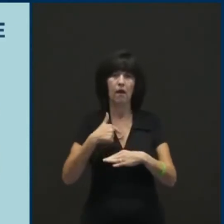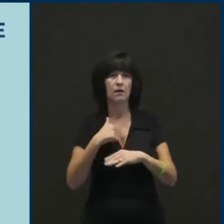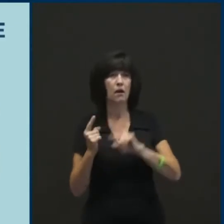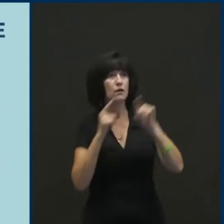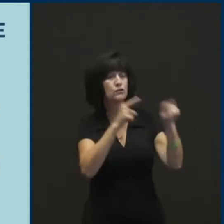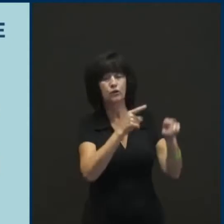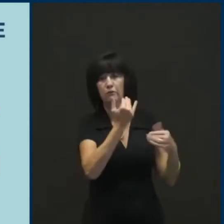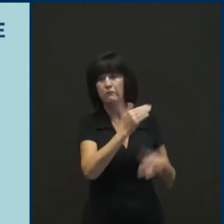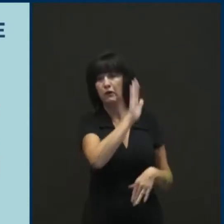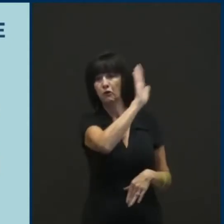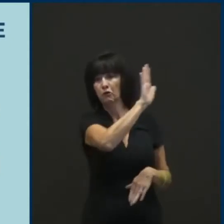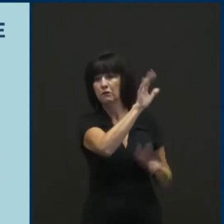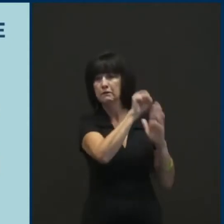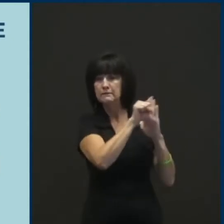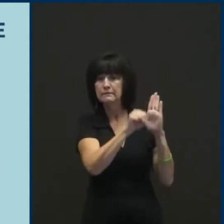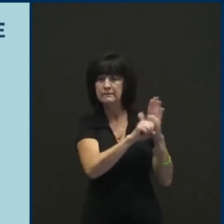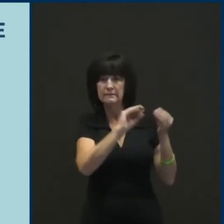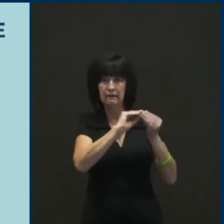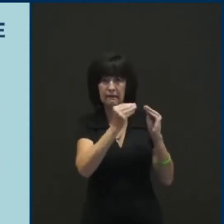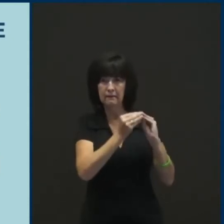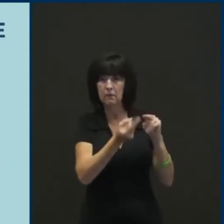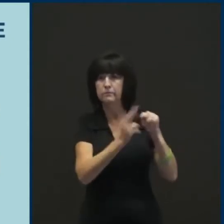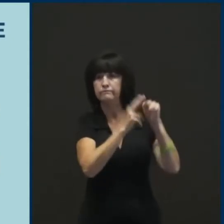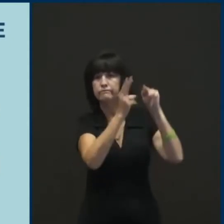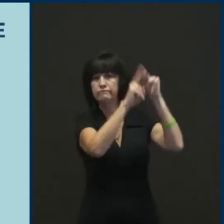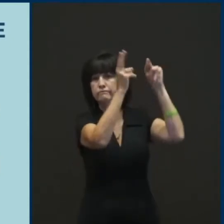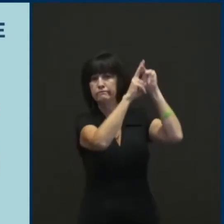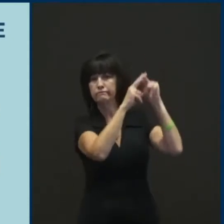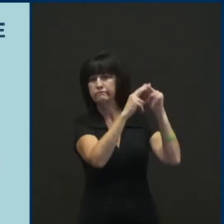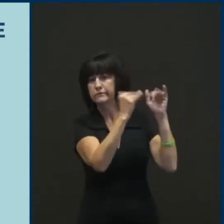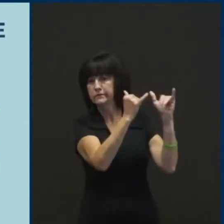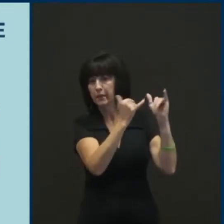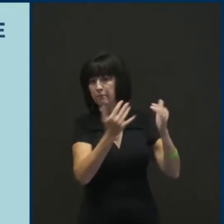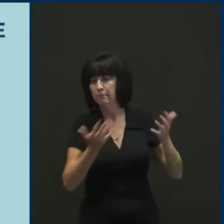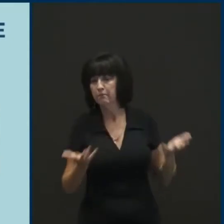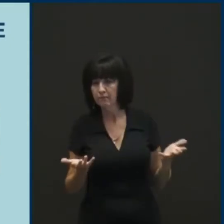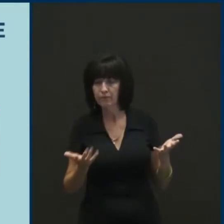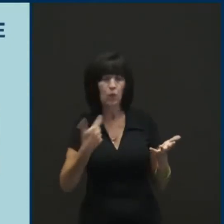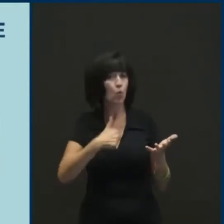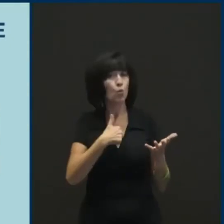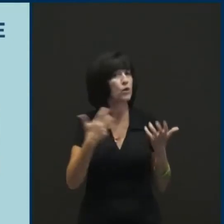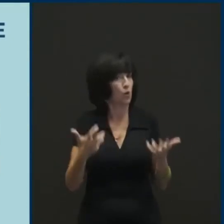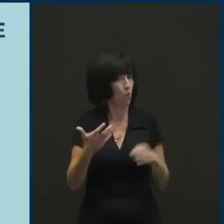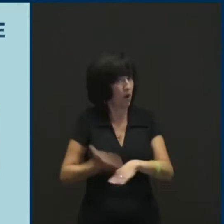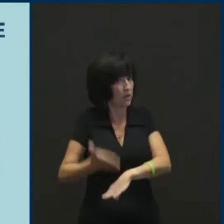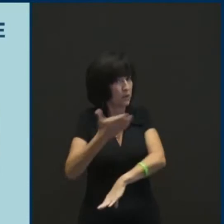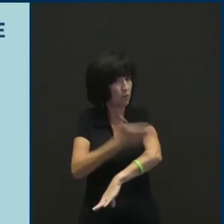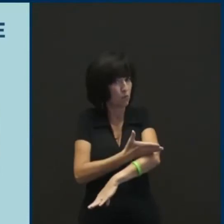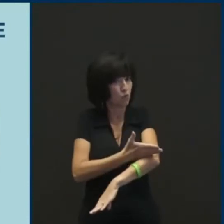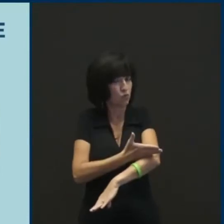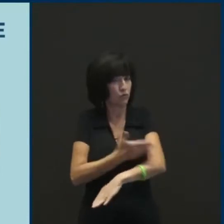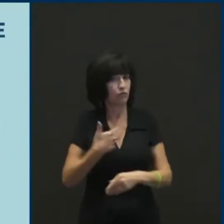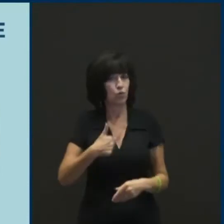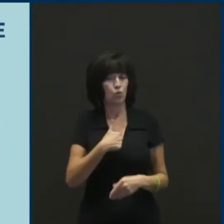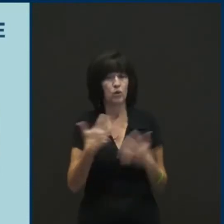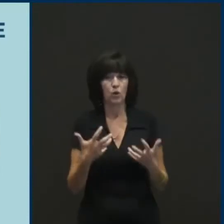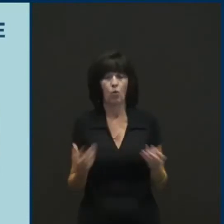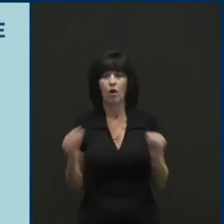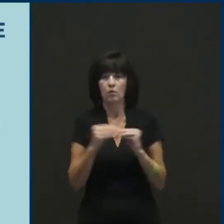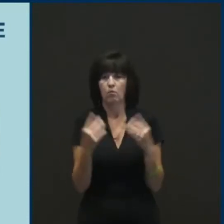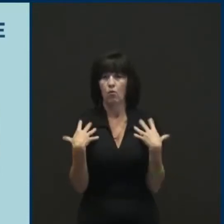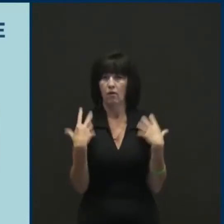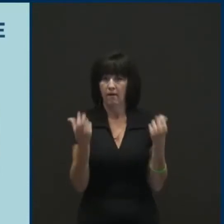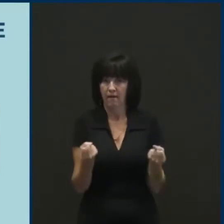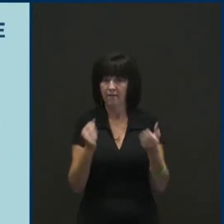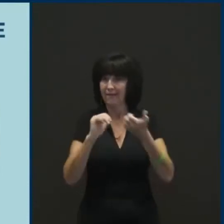own quarantine gating criteria. We want to get better. And the way to get better, the way to get healthier, is to follow the